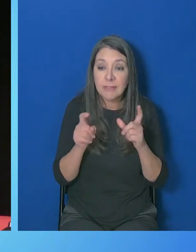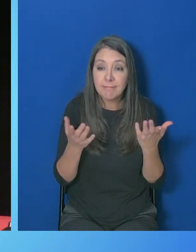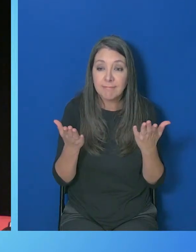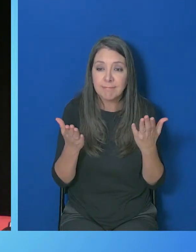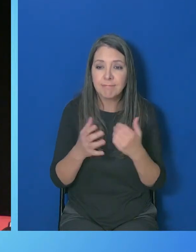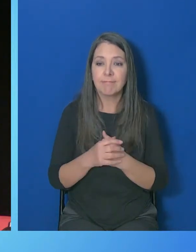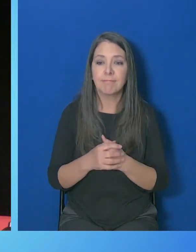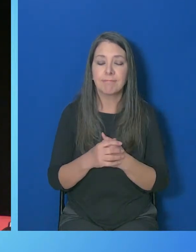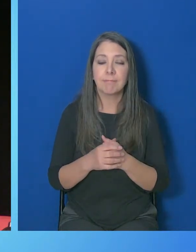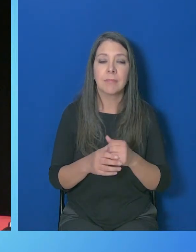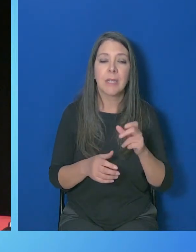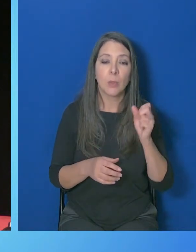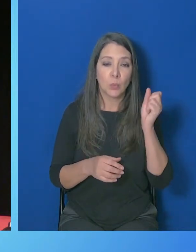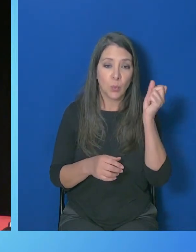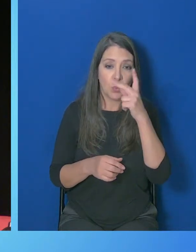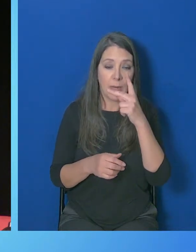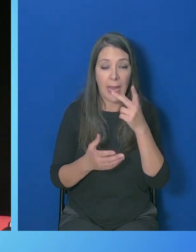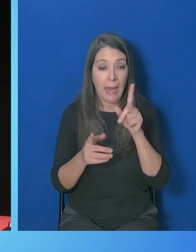Are there any questions?